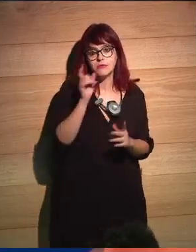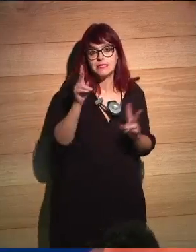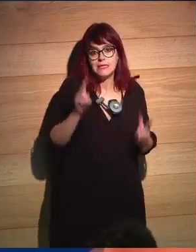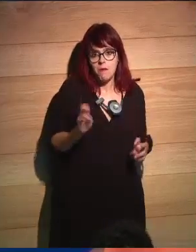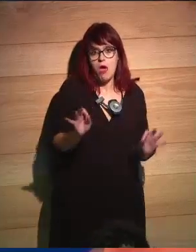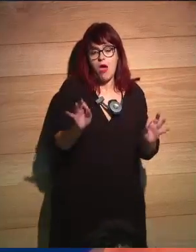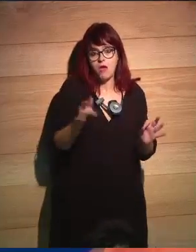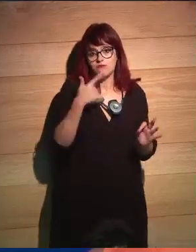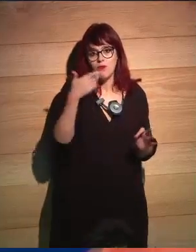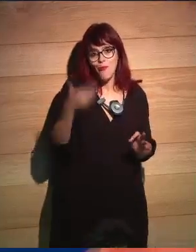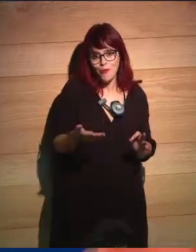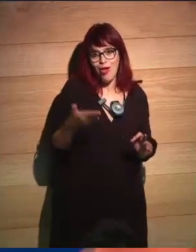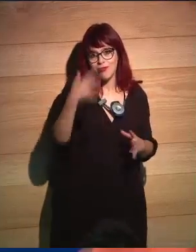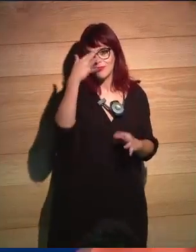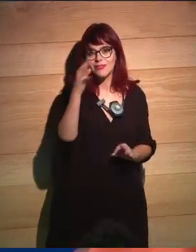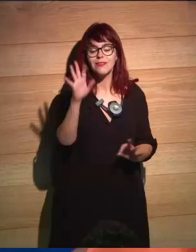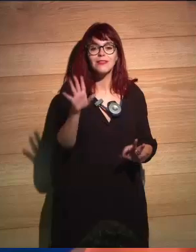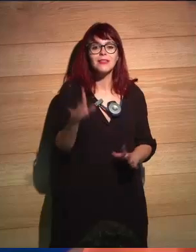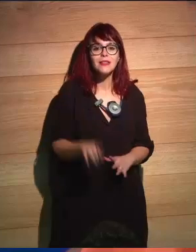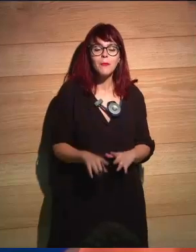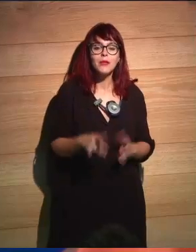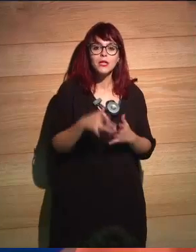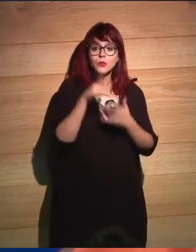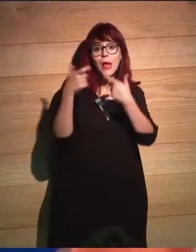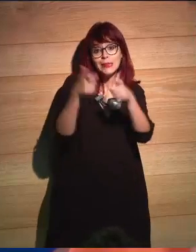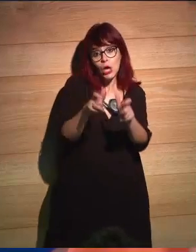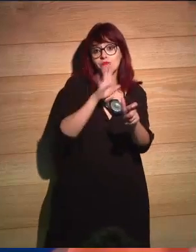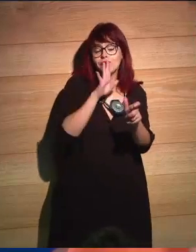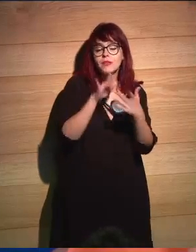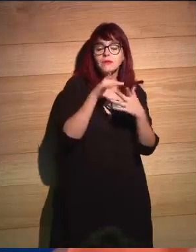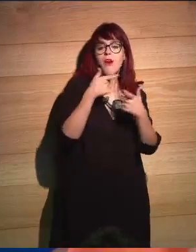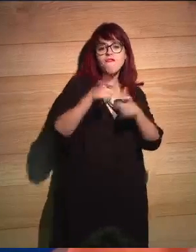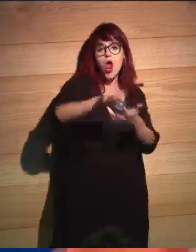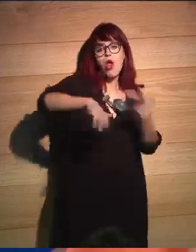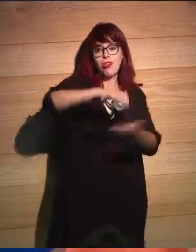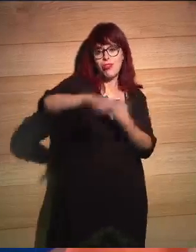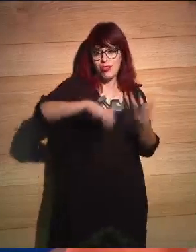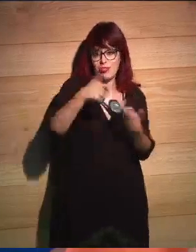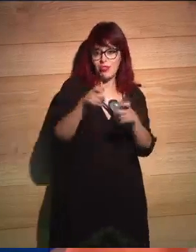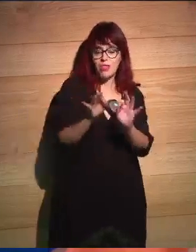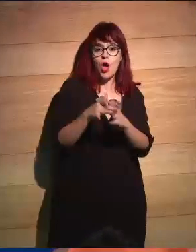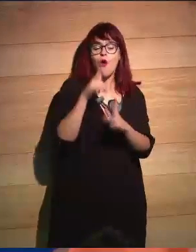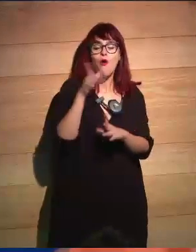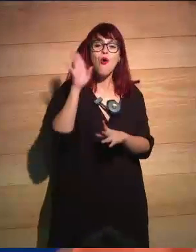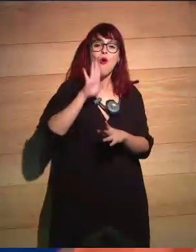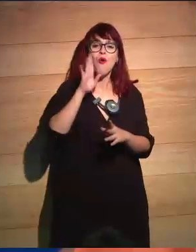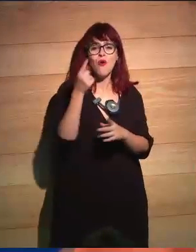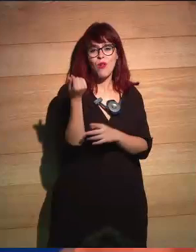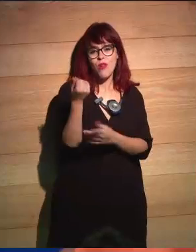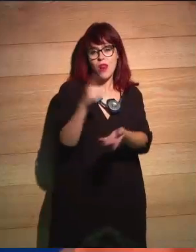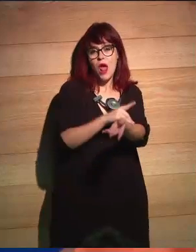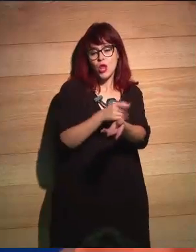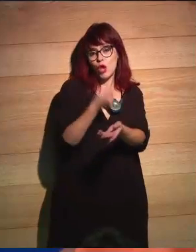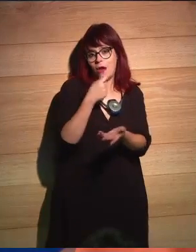violence, and indeed is a very important topic for us. And that's another category, violence